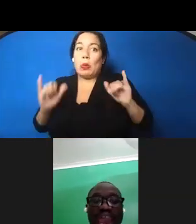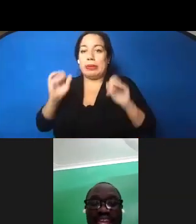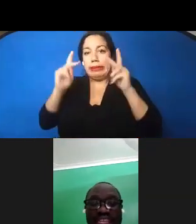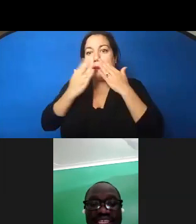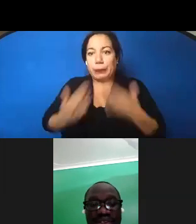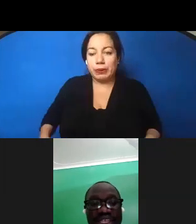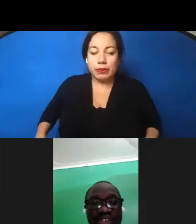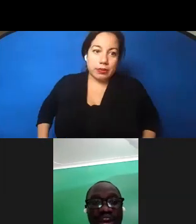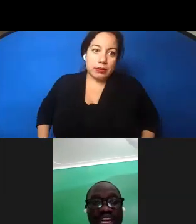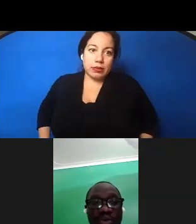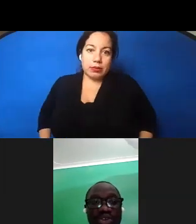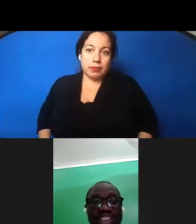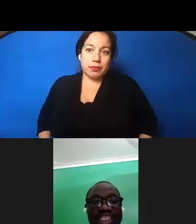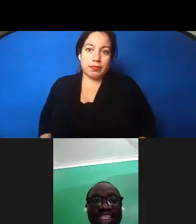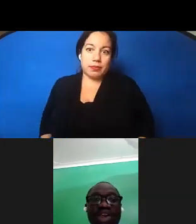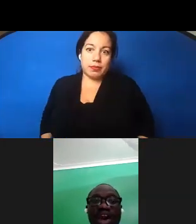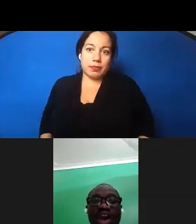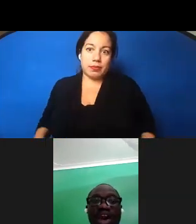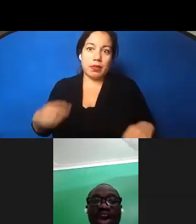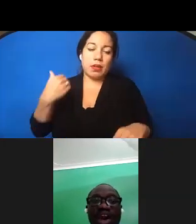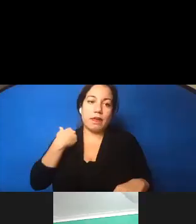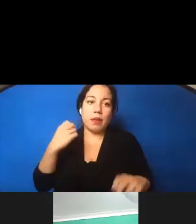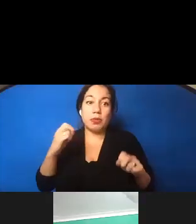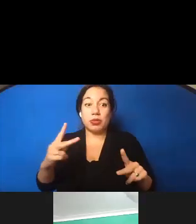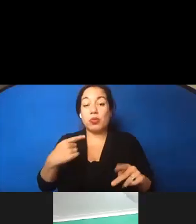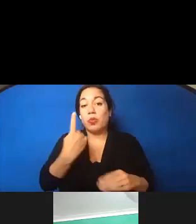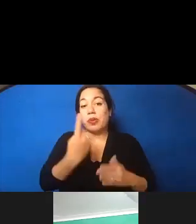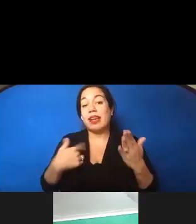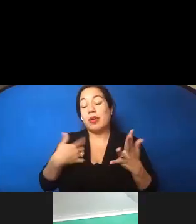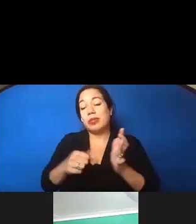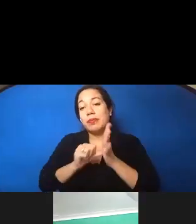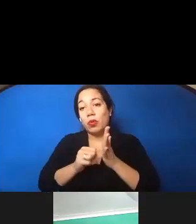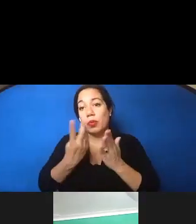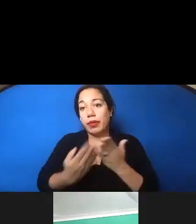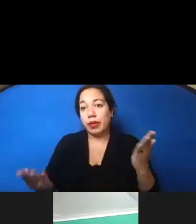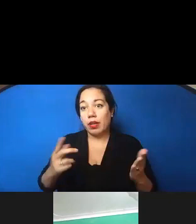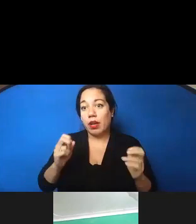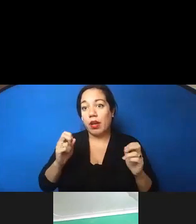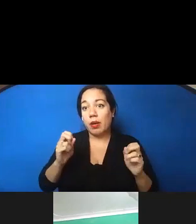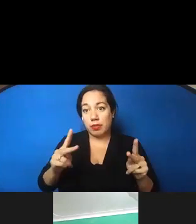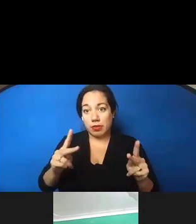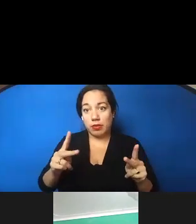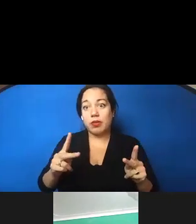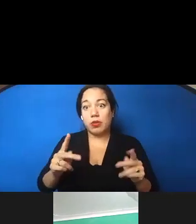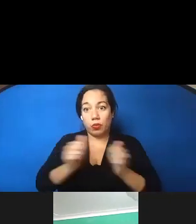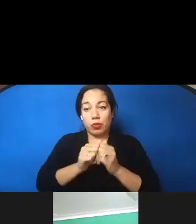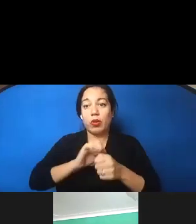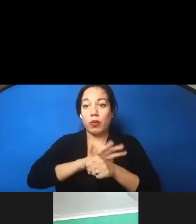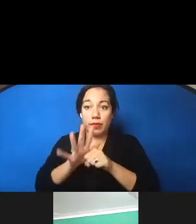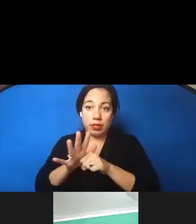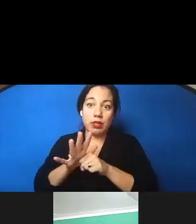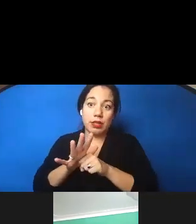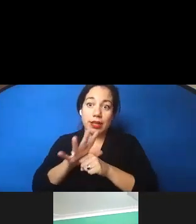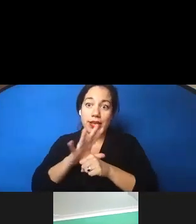So, So under opportunities, I think I just want to reinforce one thing. I think under opportunity, I think with the COVID-19, there's lockdown